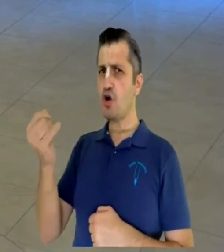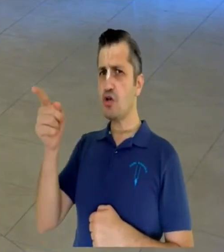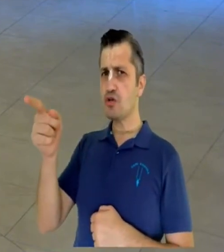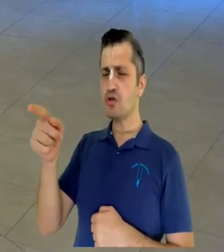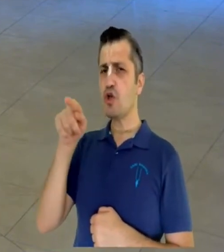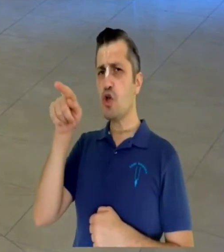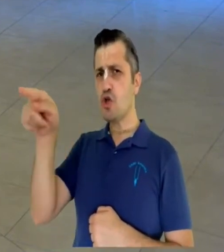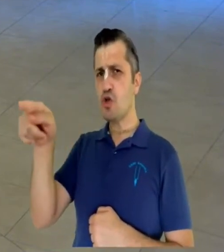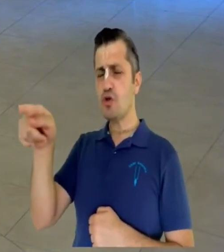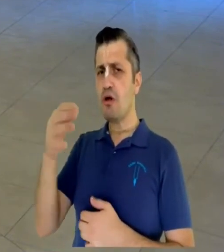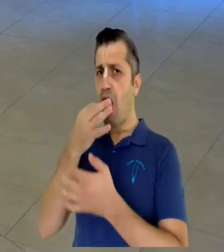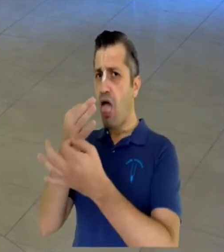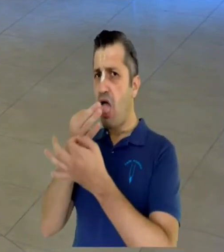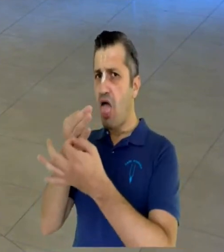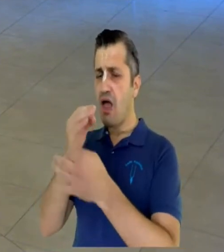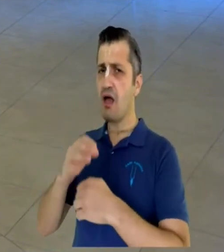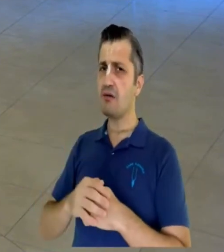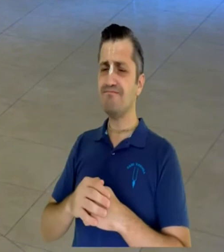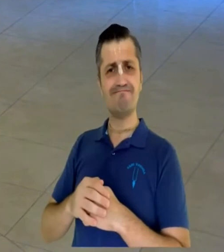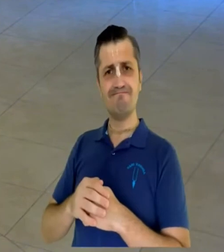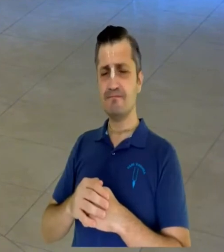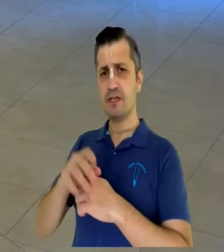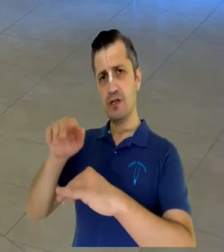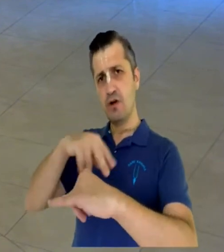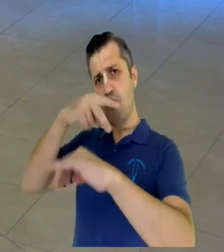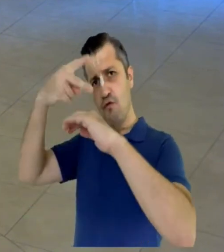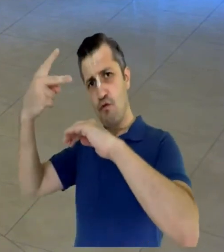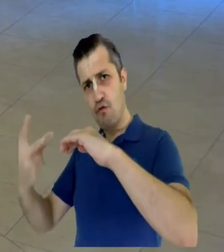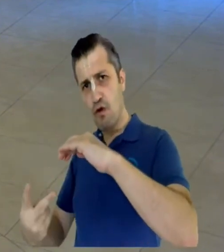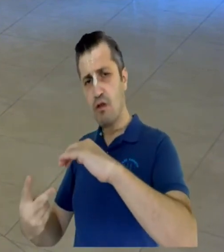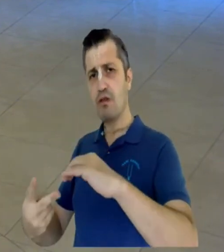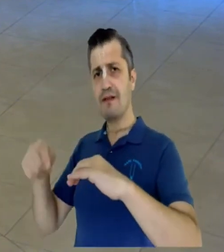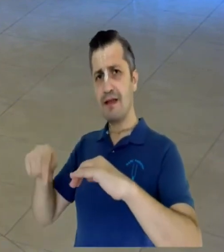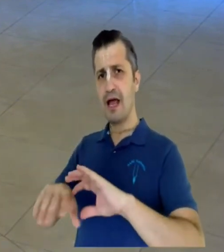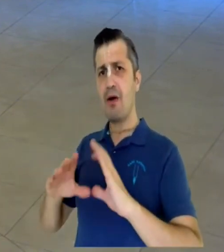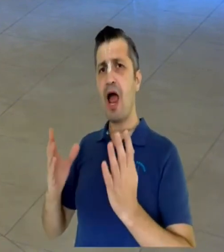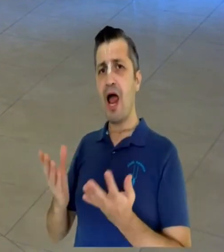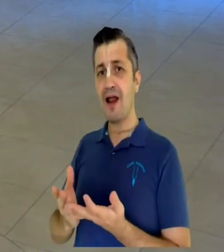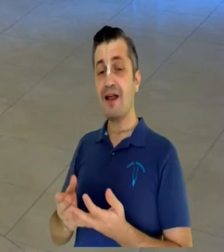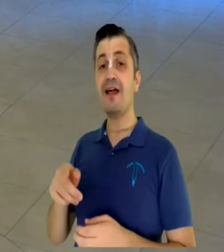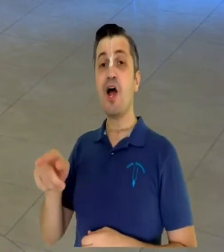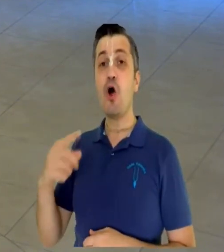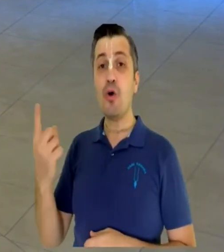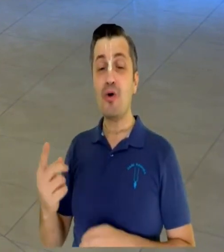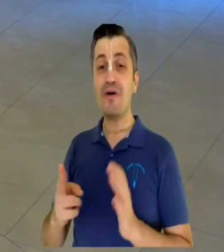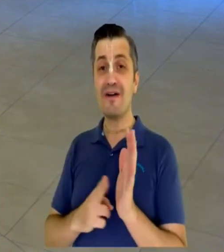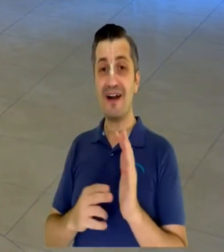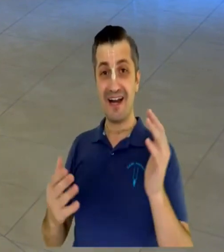and then he became who he is now, Narad Muni, in that sense. So this was